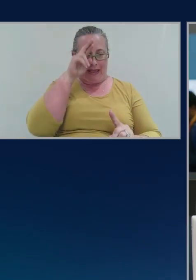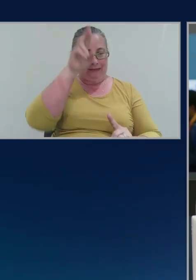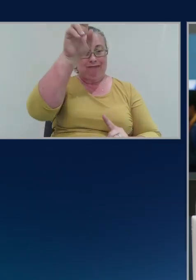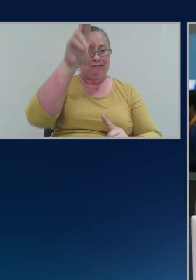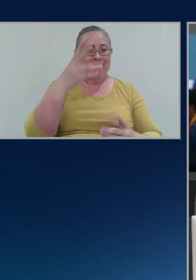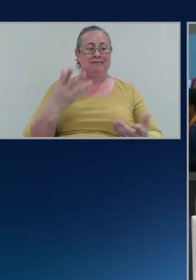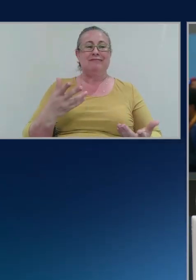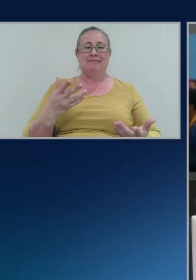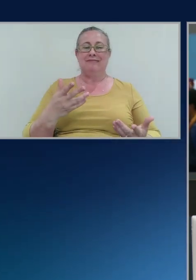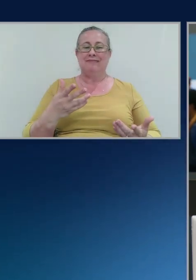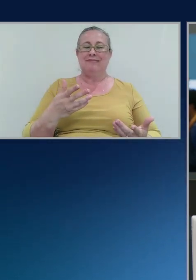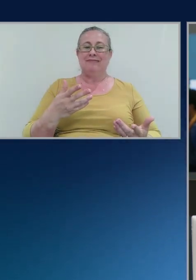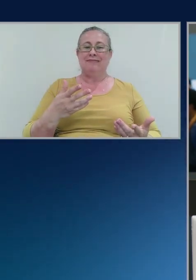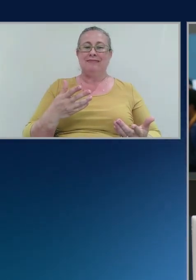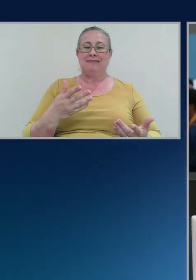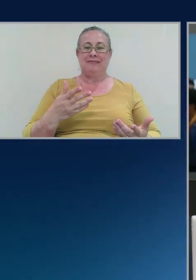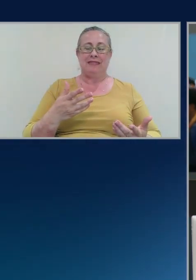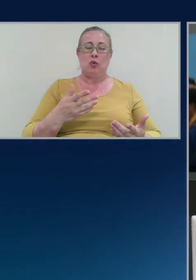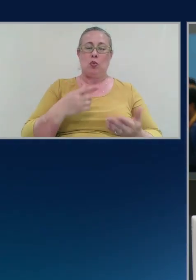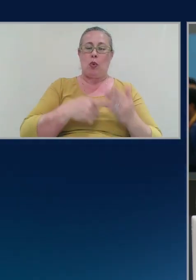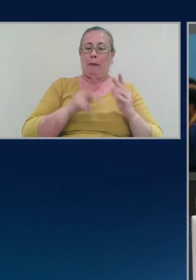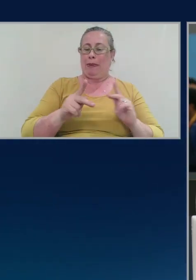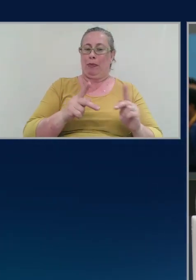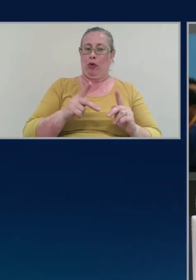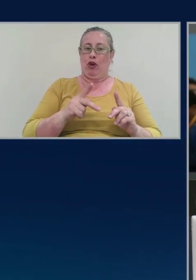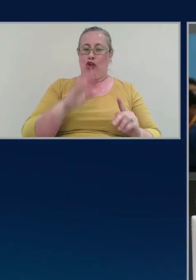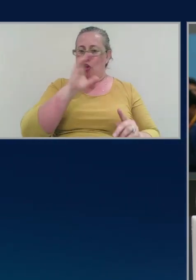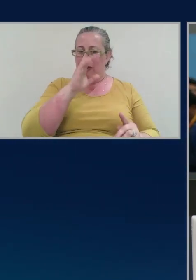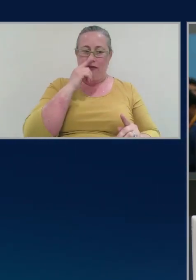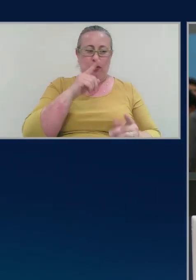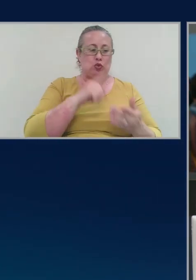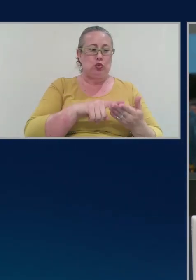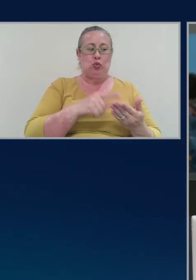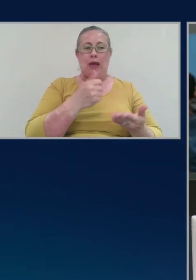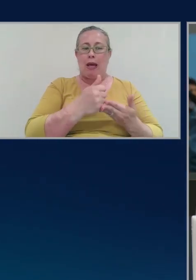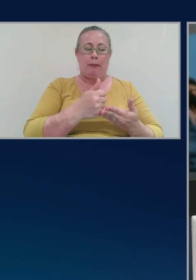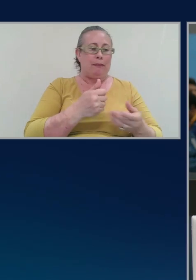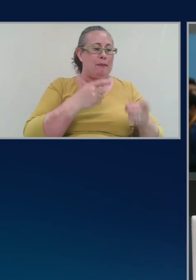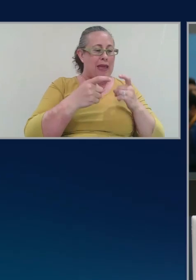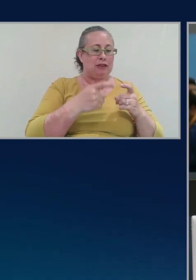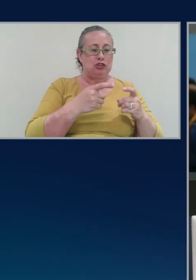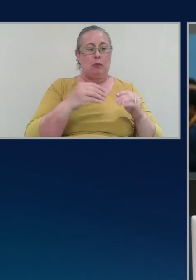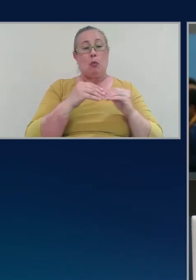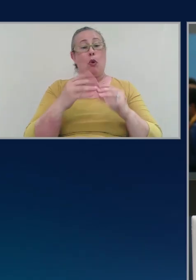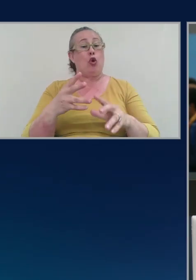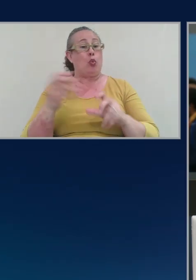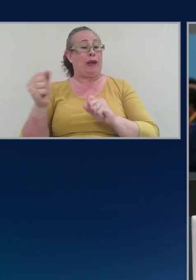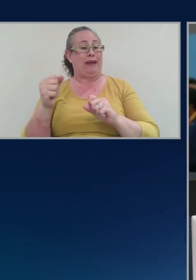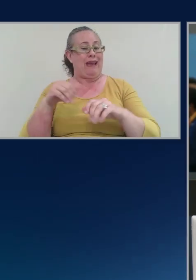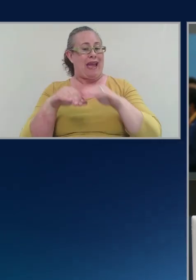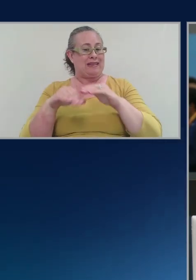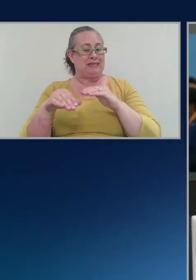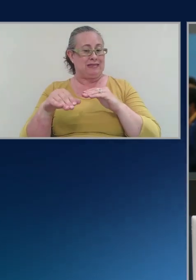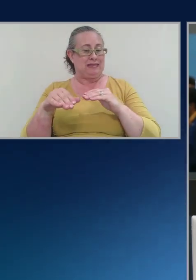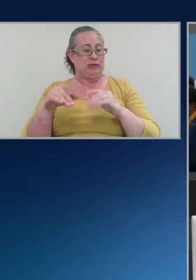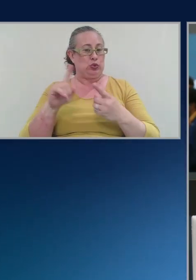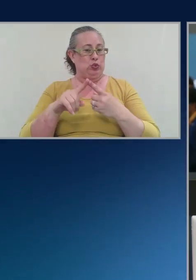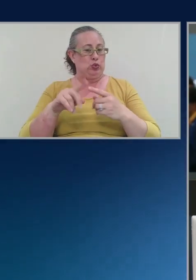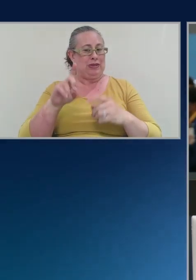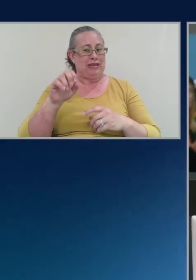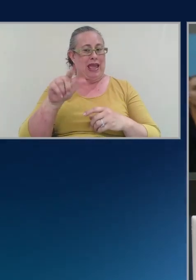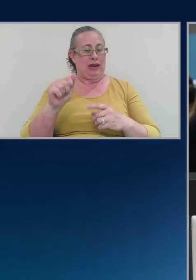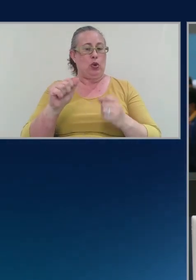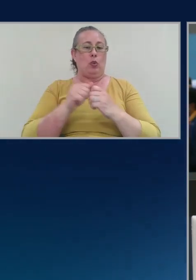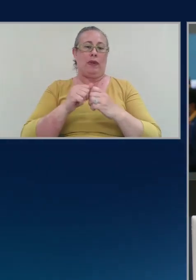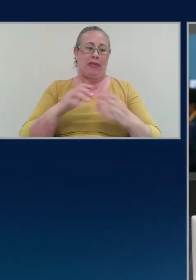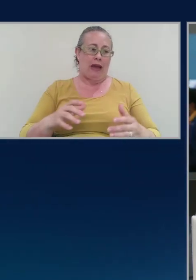looking for to help them manage getting a somewhat quicker access to data that's sitting on S3 without standing up other tools